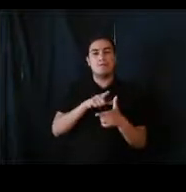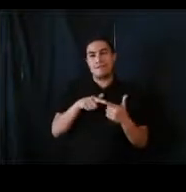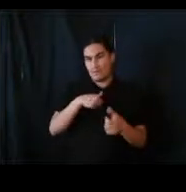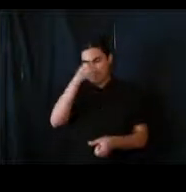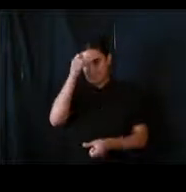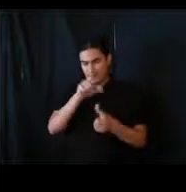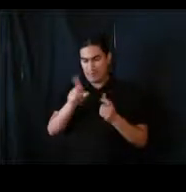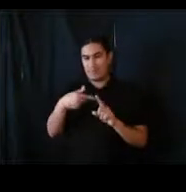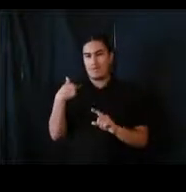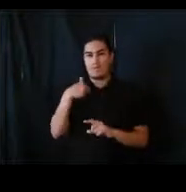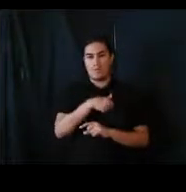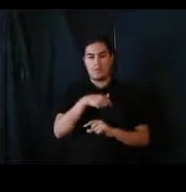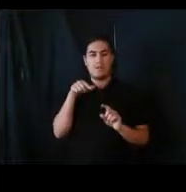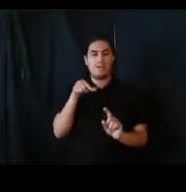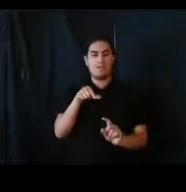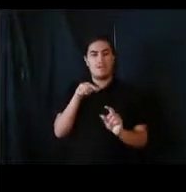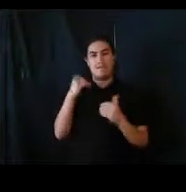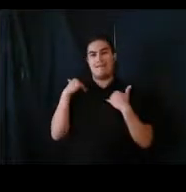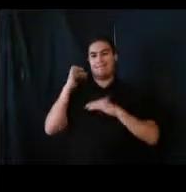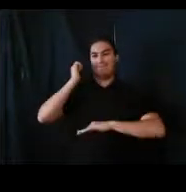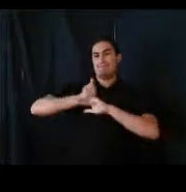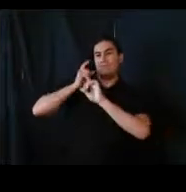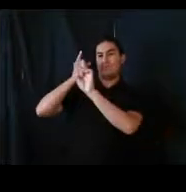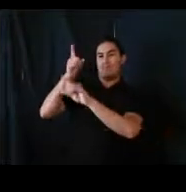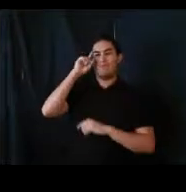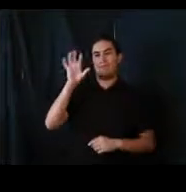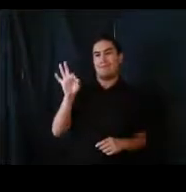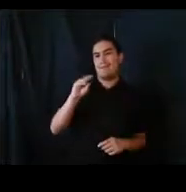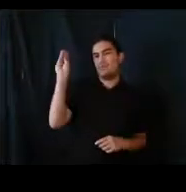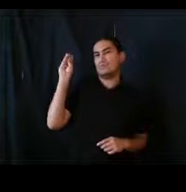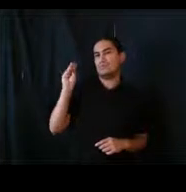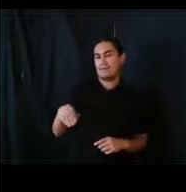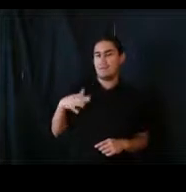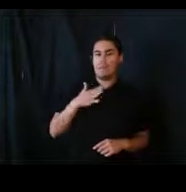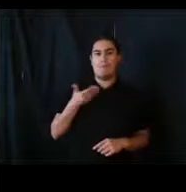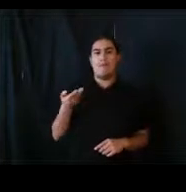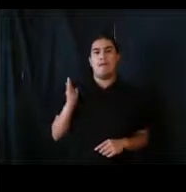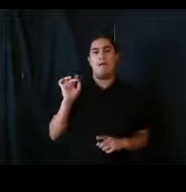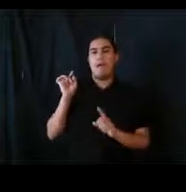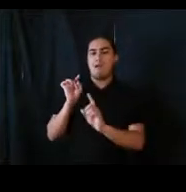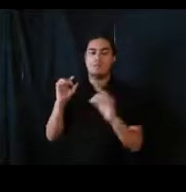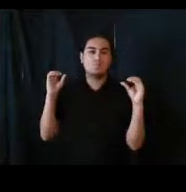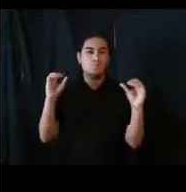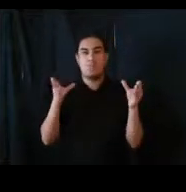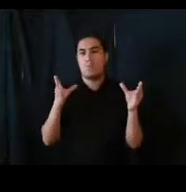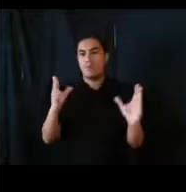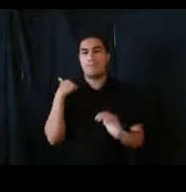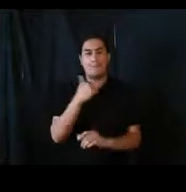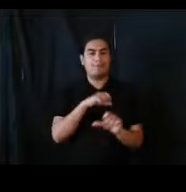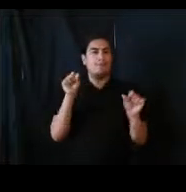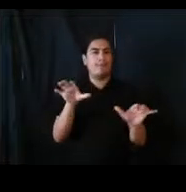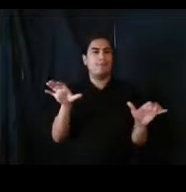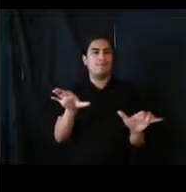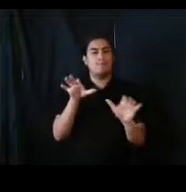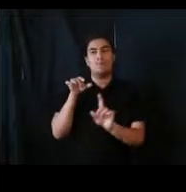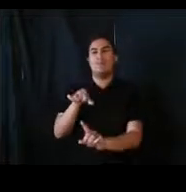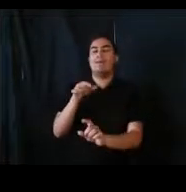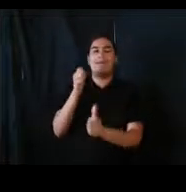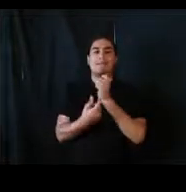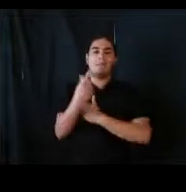when we were gonna set this goal at nine percent and oh my gosh there's no way we're ever going to get to that everybody was